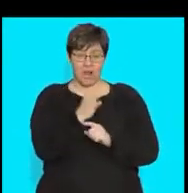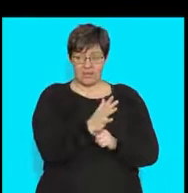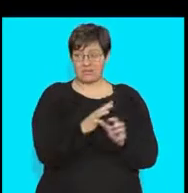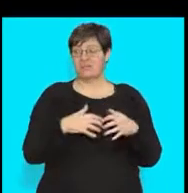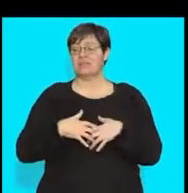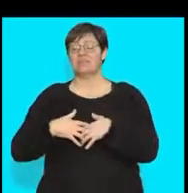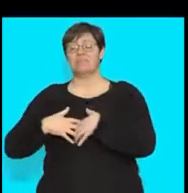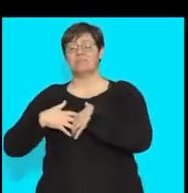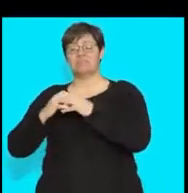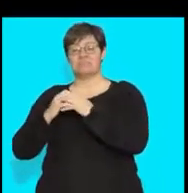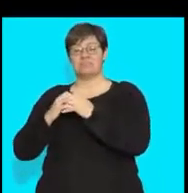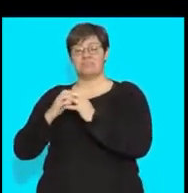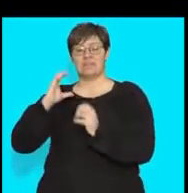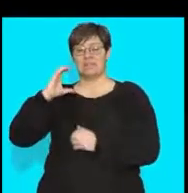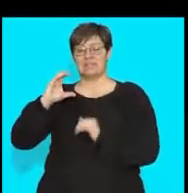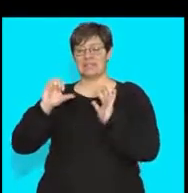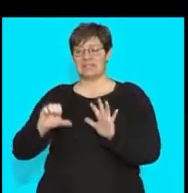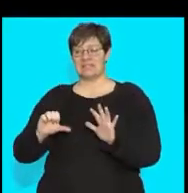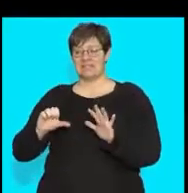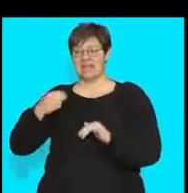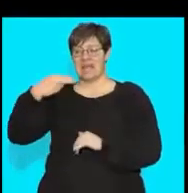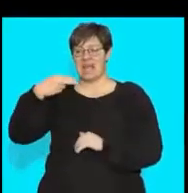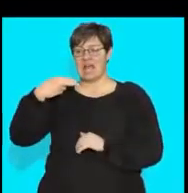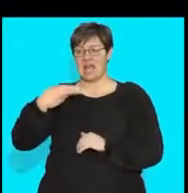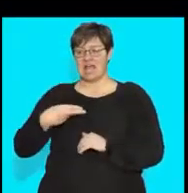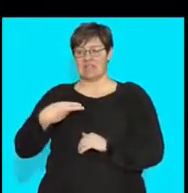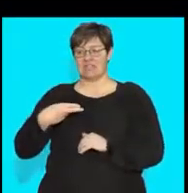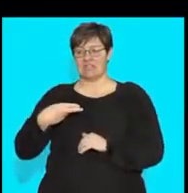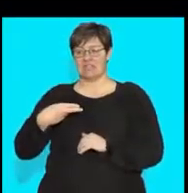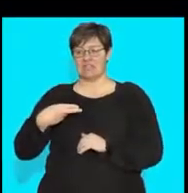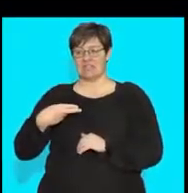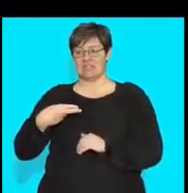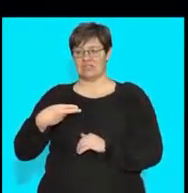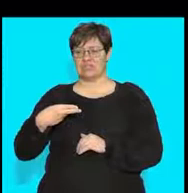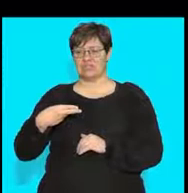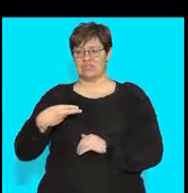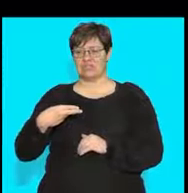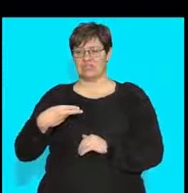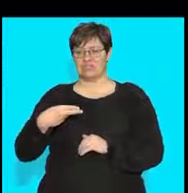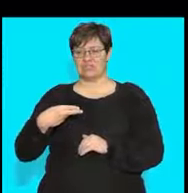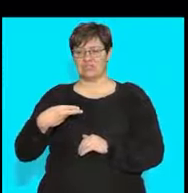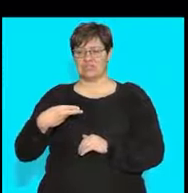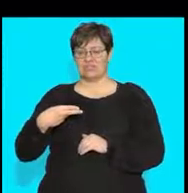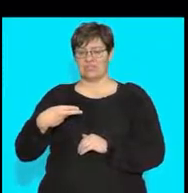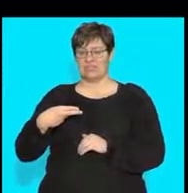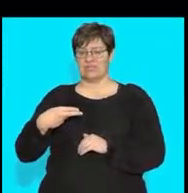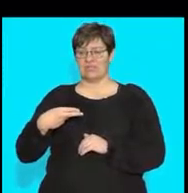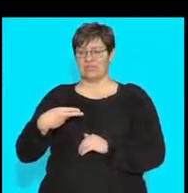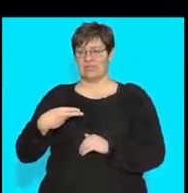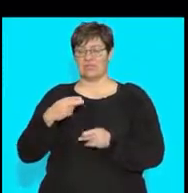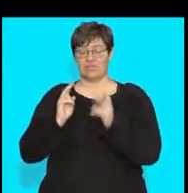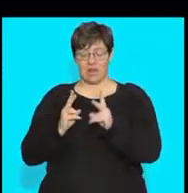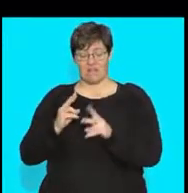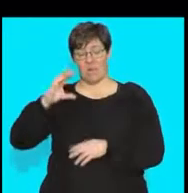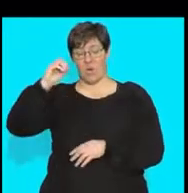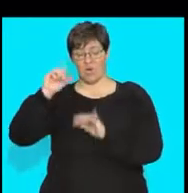they make. I wonder if you recognize it, all right, when you did biochemistry, it's a glucose molecule.